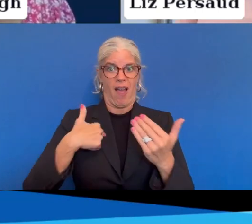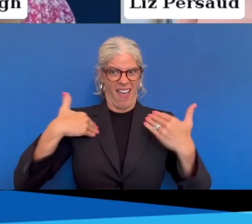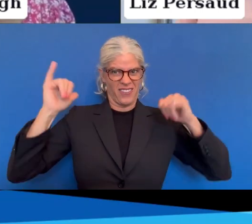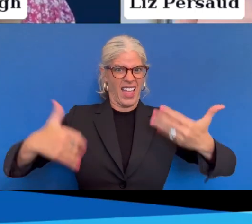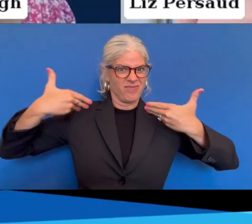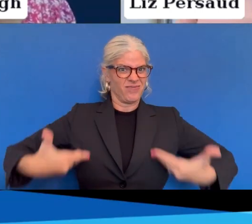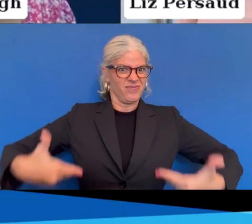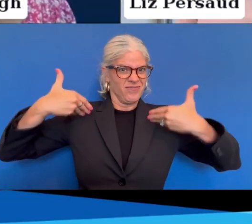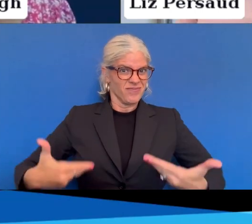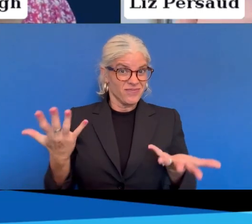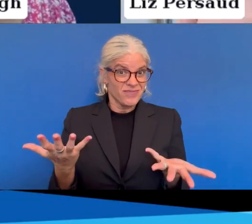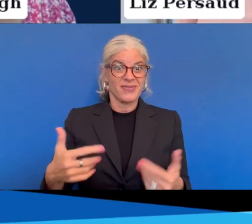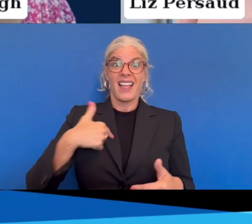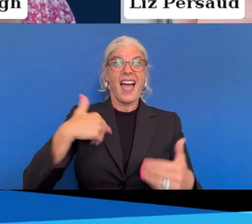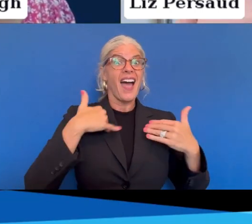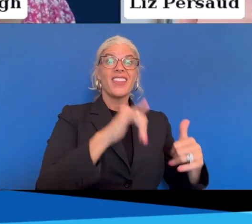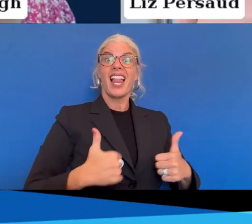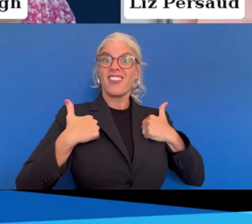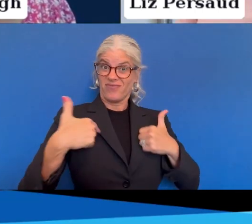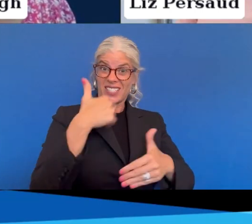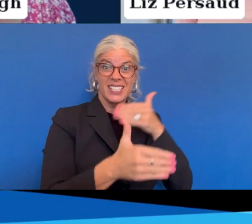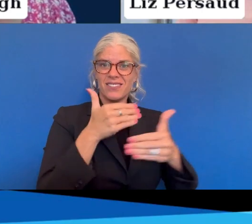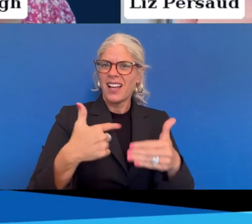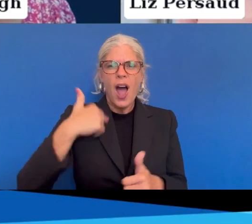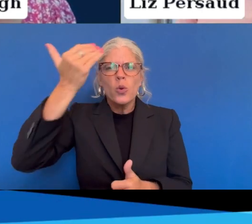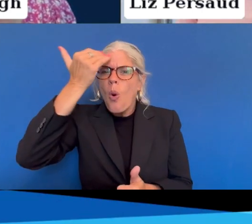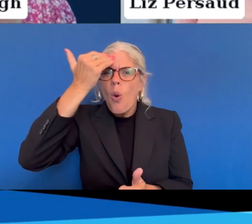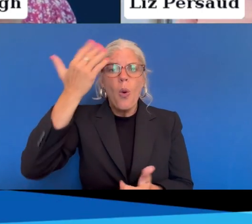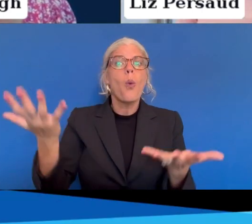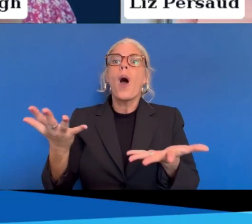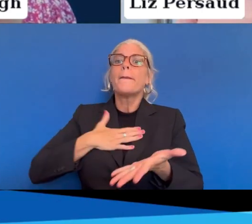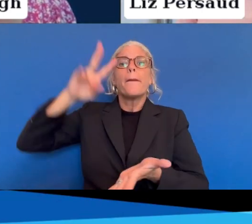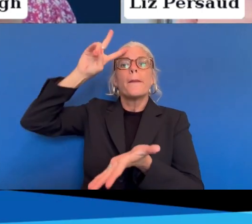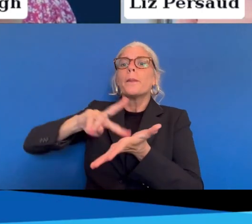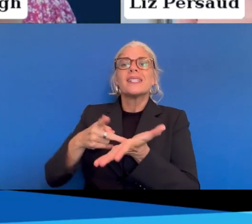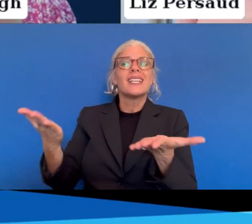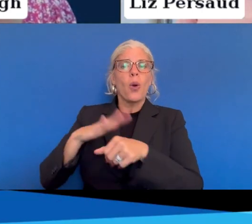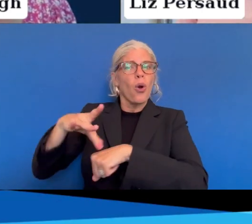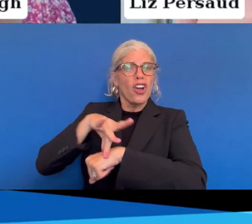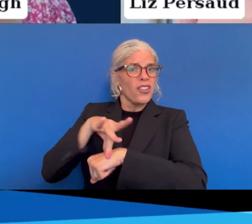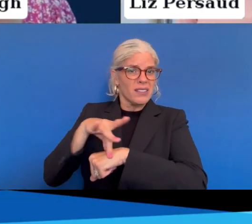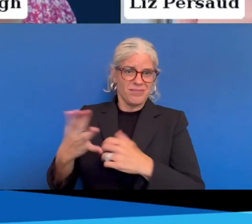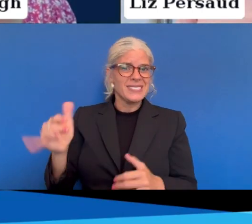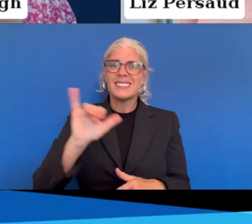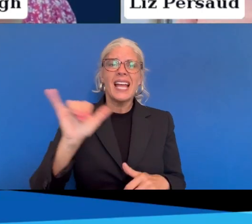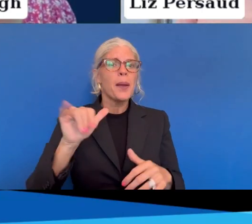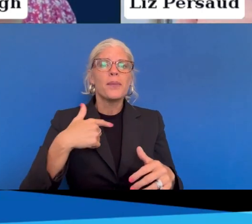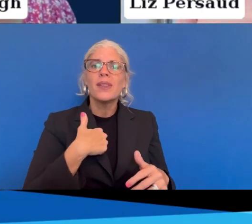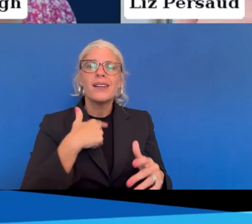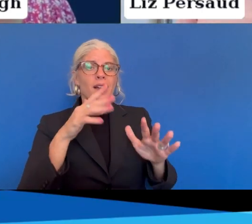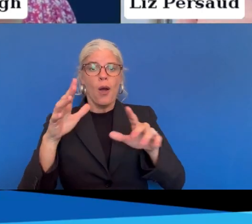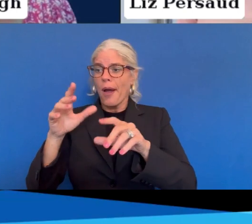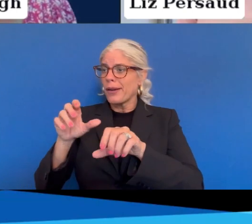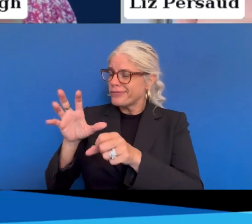that I have and to have the life that I have. I definitely know what my purpose is here on earth,